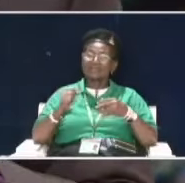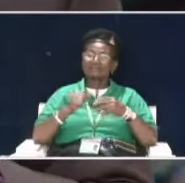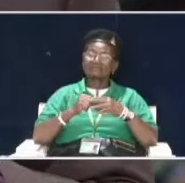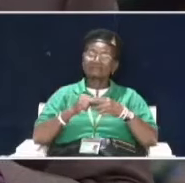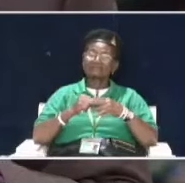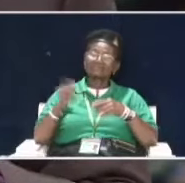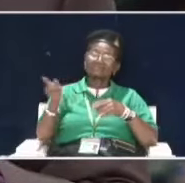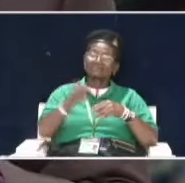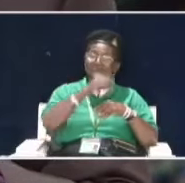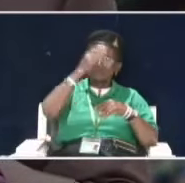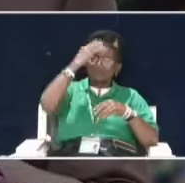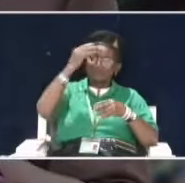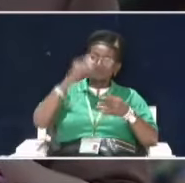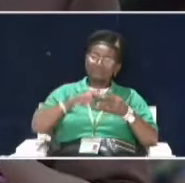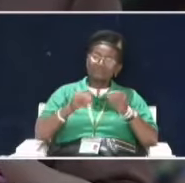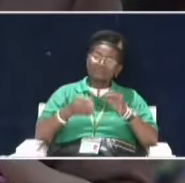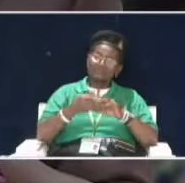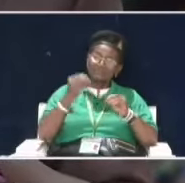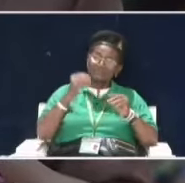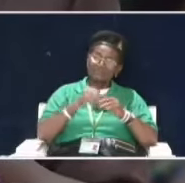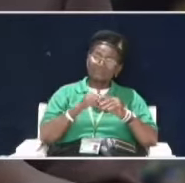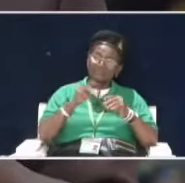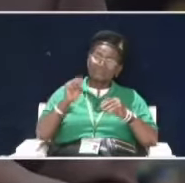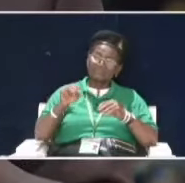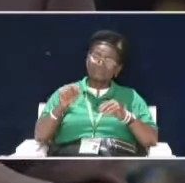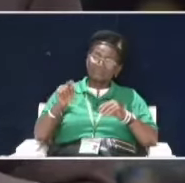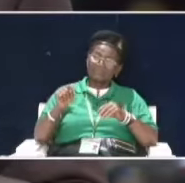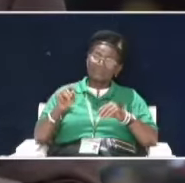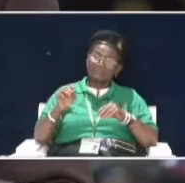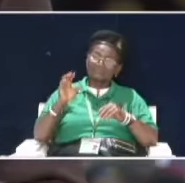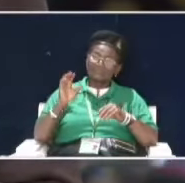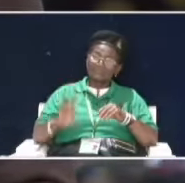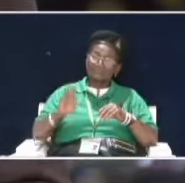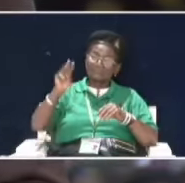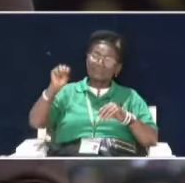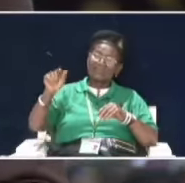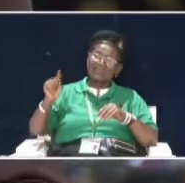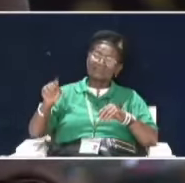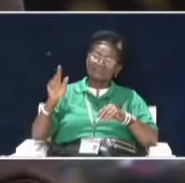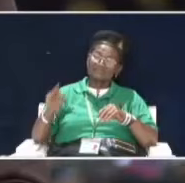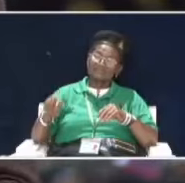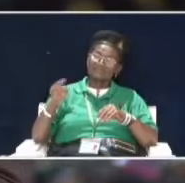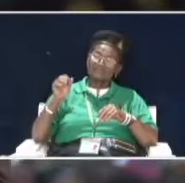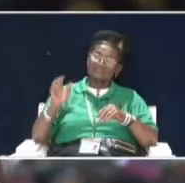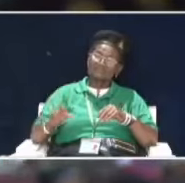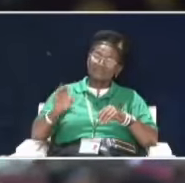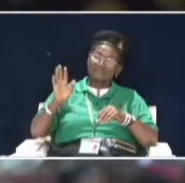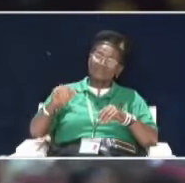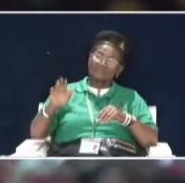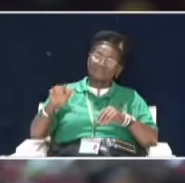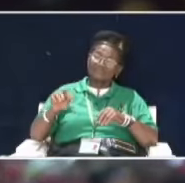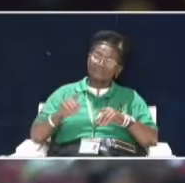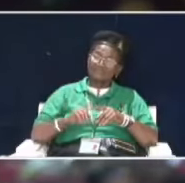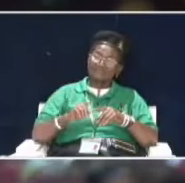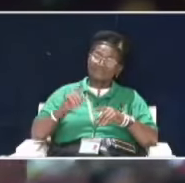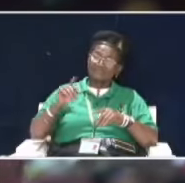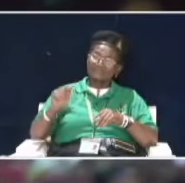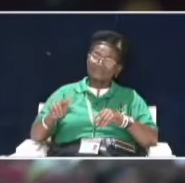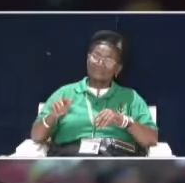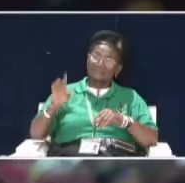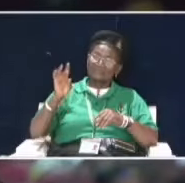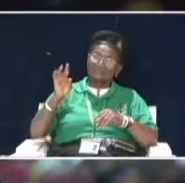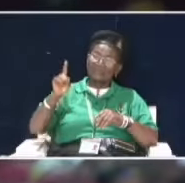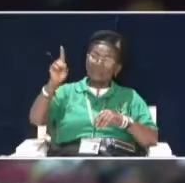You know the story in Matthew chapter 15 from verse 21 to 28. Matthew 15, 21 to 28. It tells